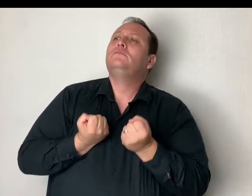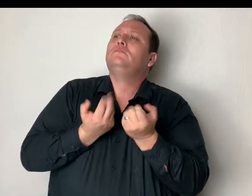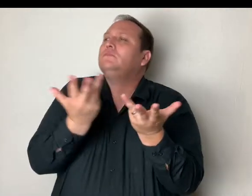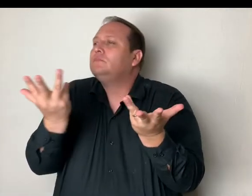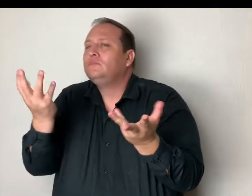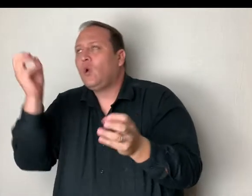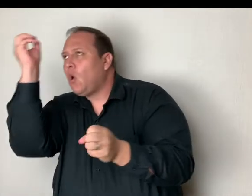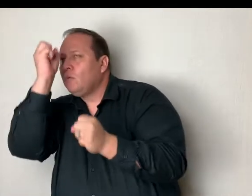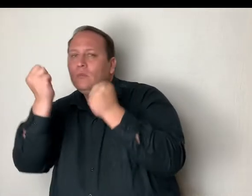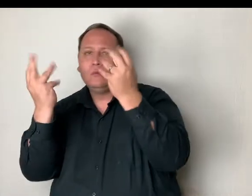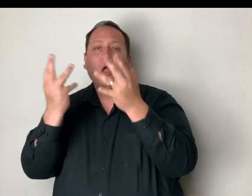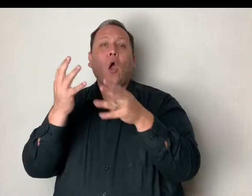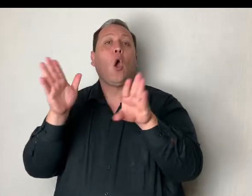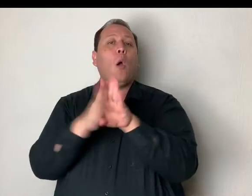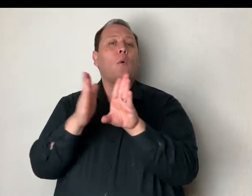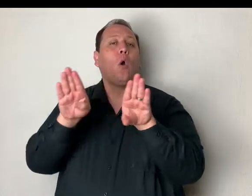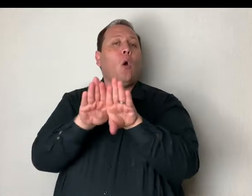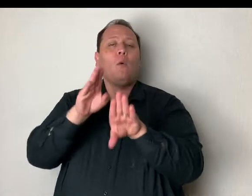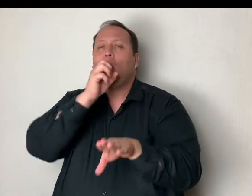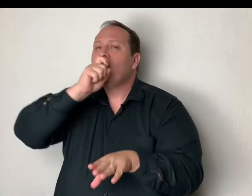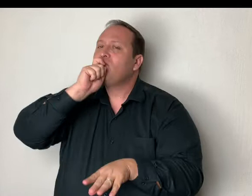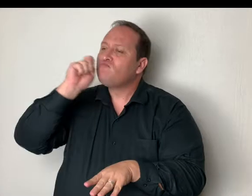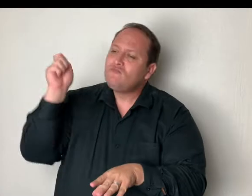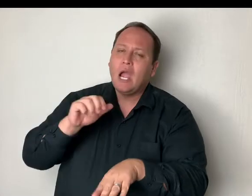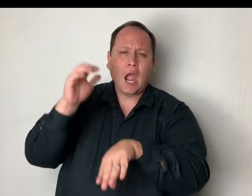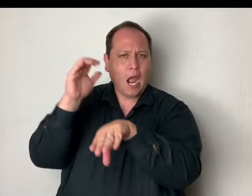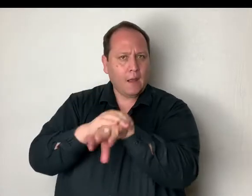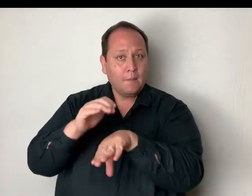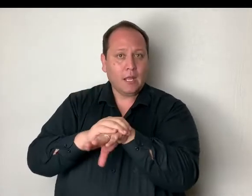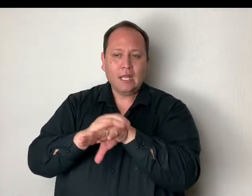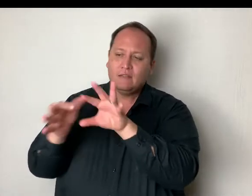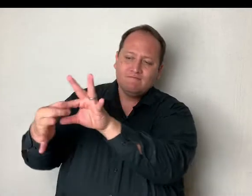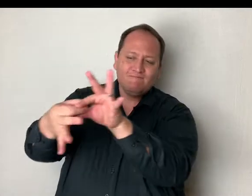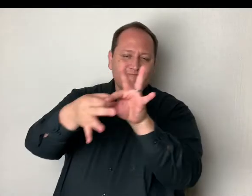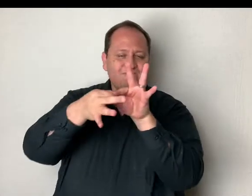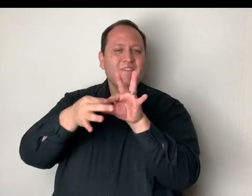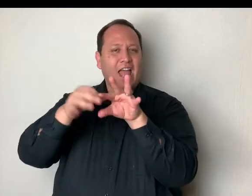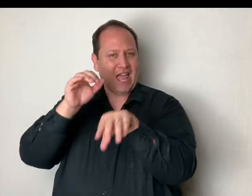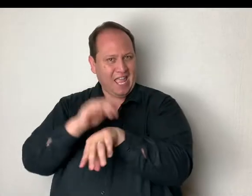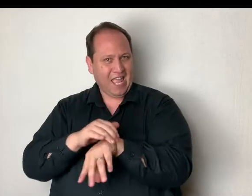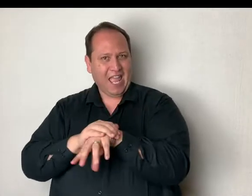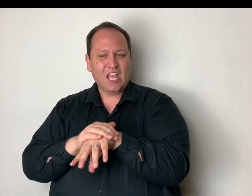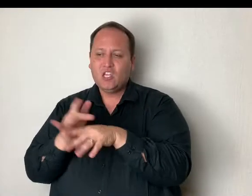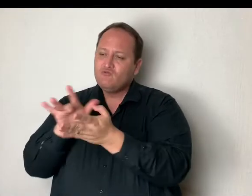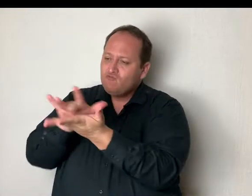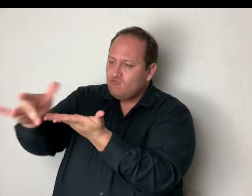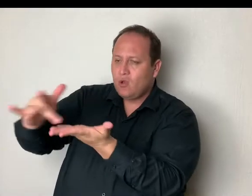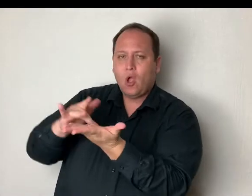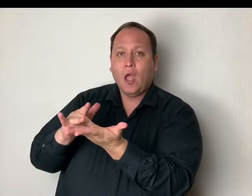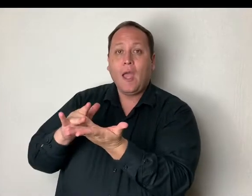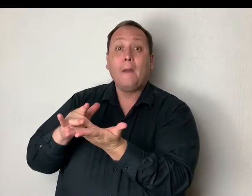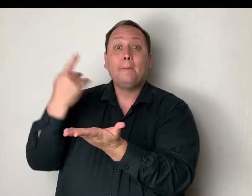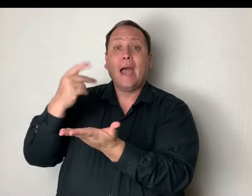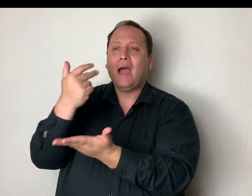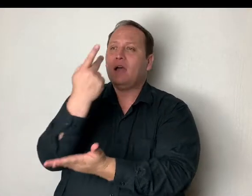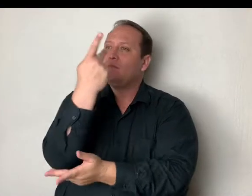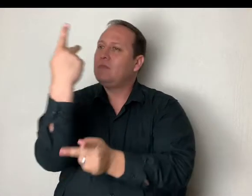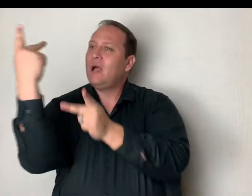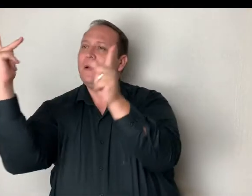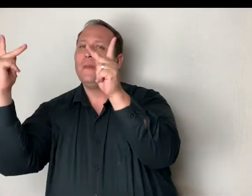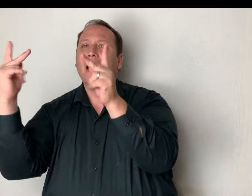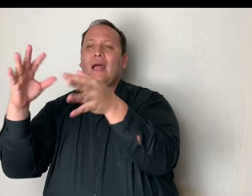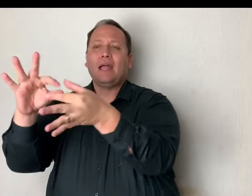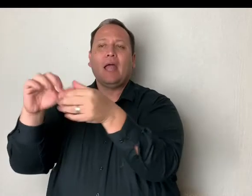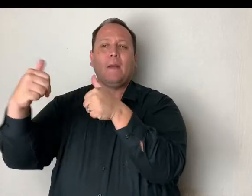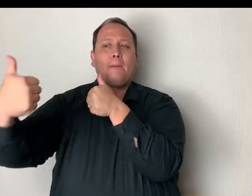friendship and cooperation and unity by the creation of a binational park on our border with Mexico,